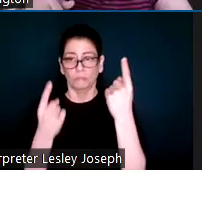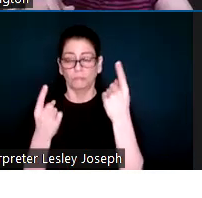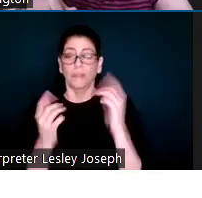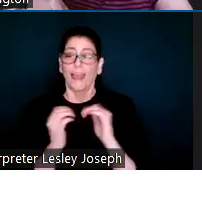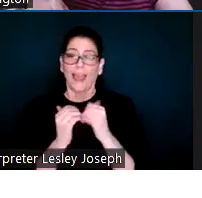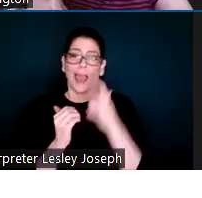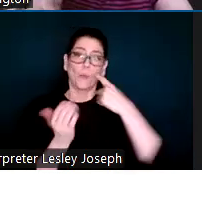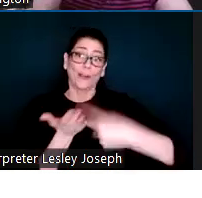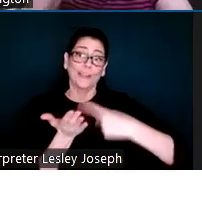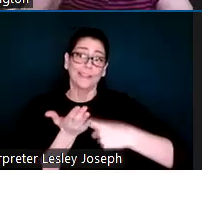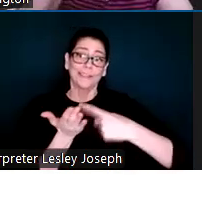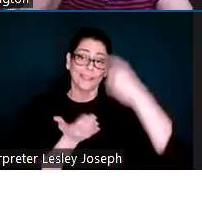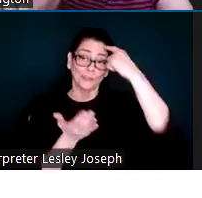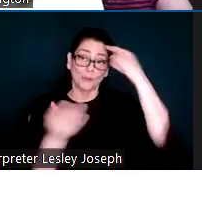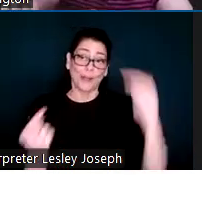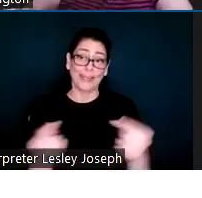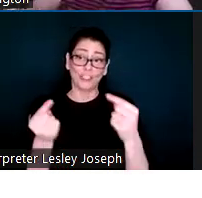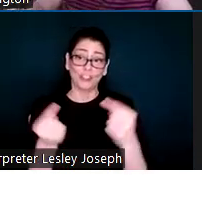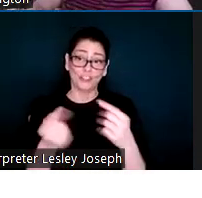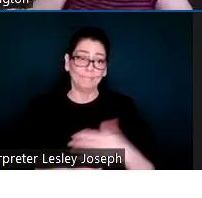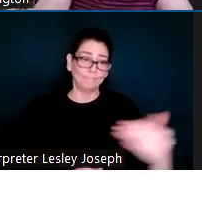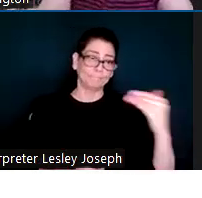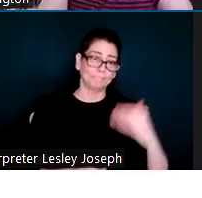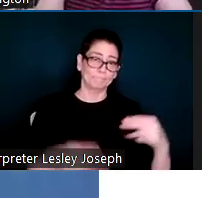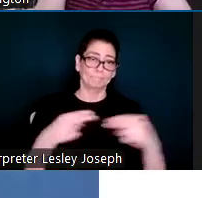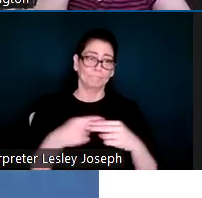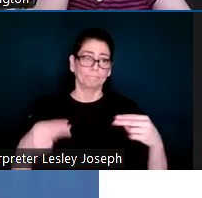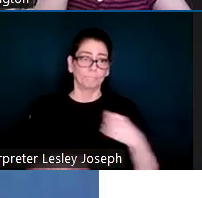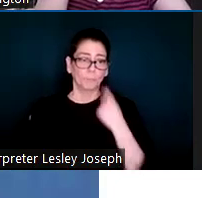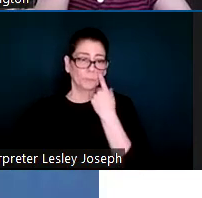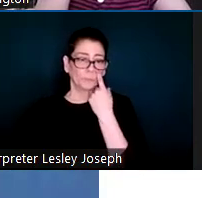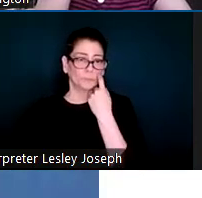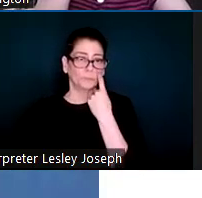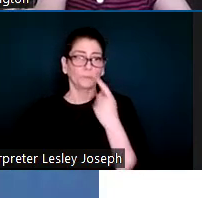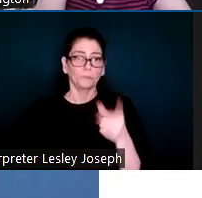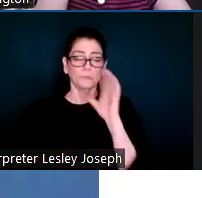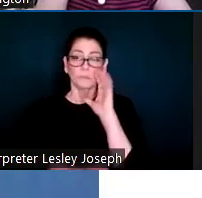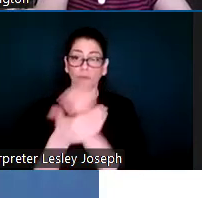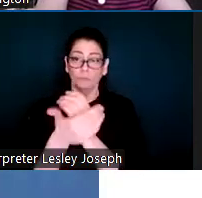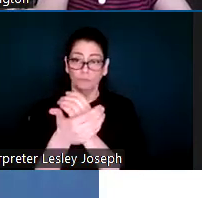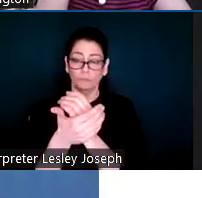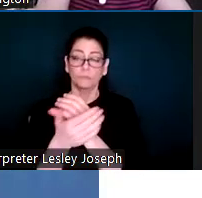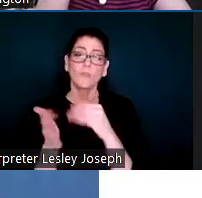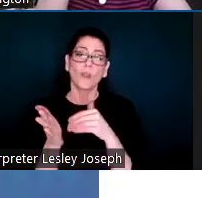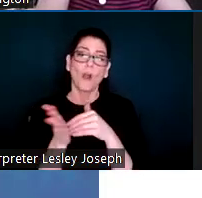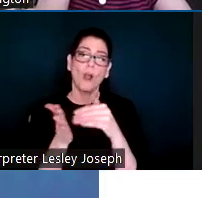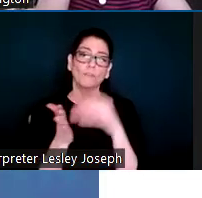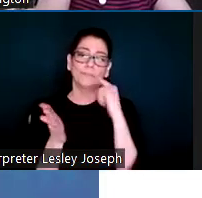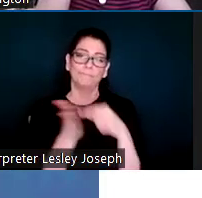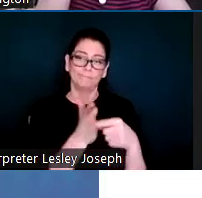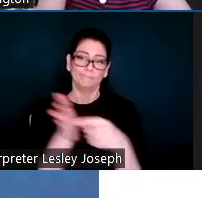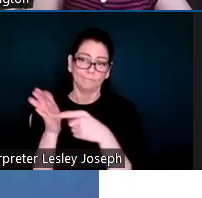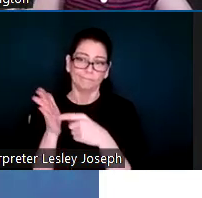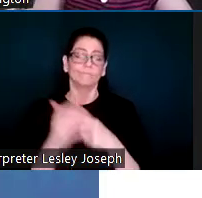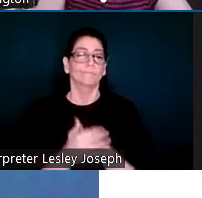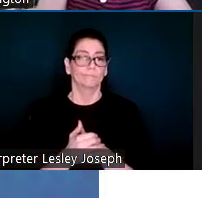talking about brain injury today. So if we go on to the next slide, this is a visual that we oftentimes share, and that is